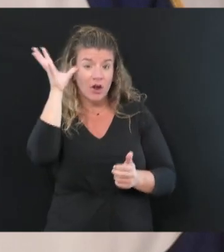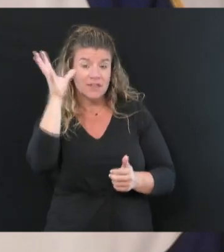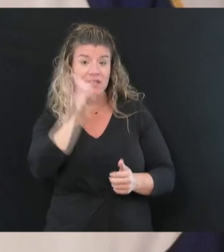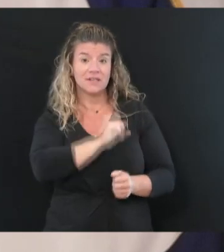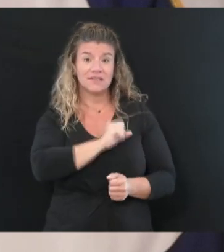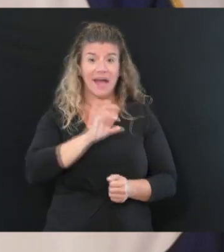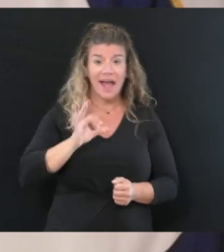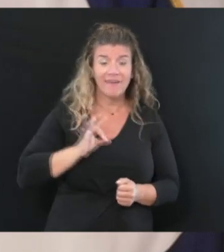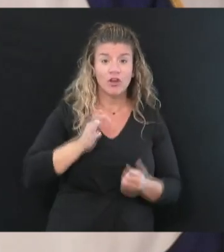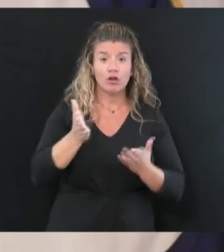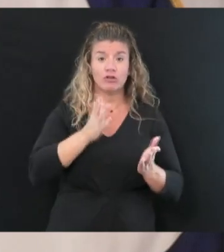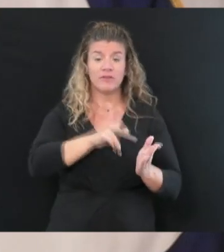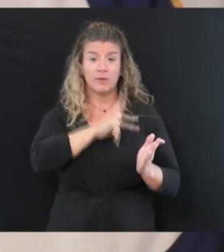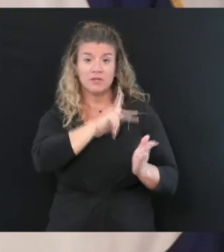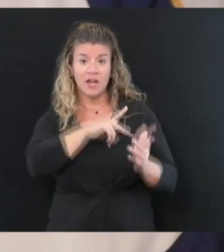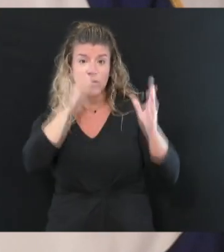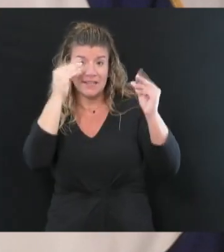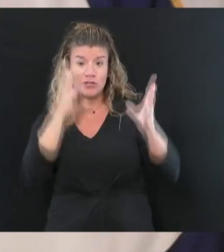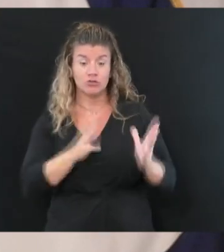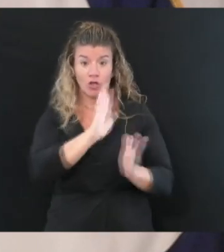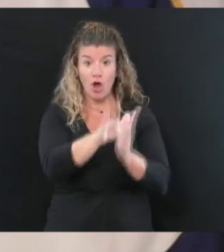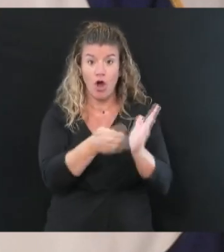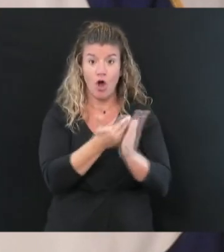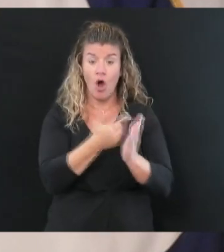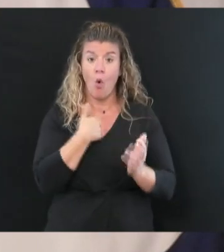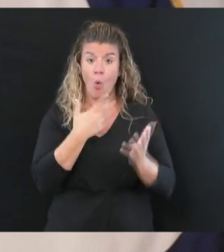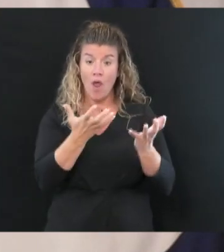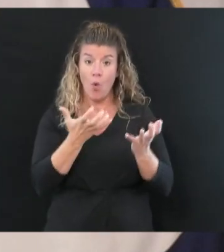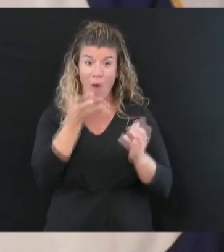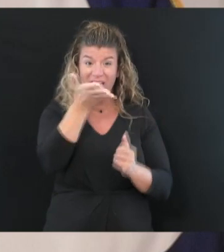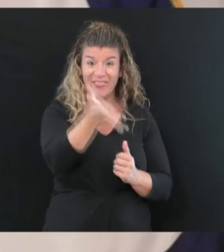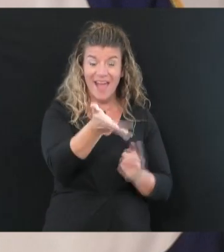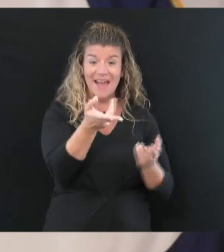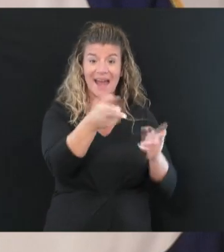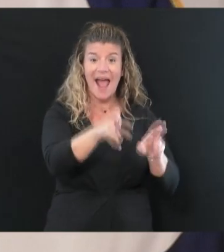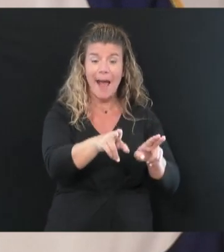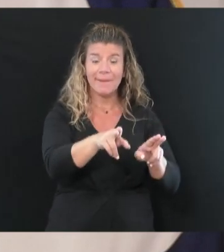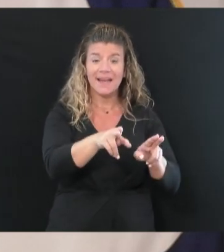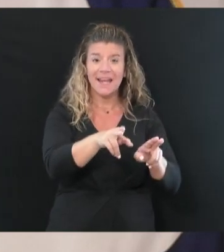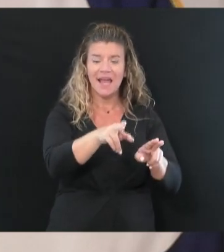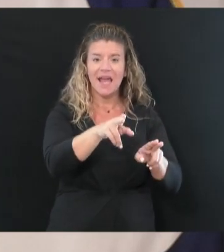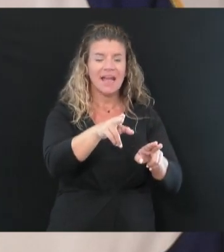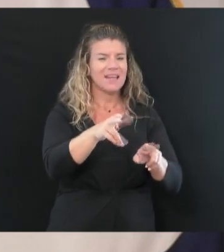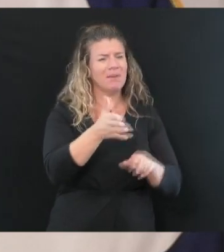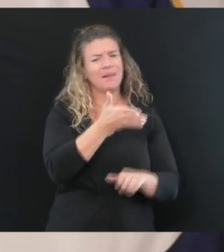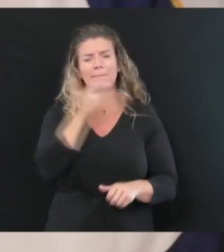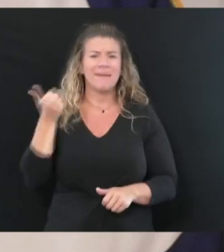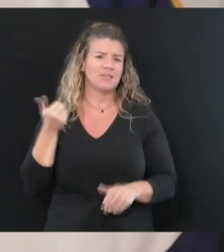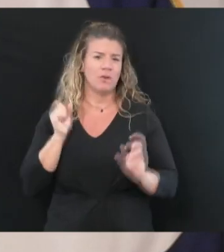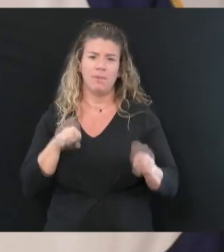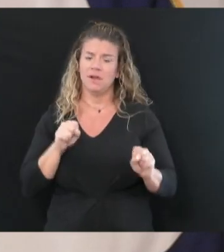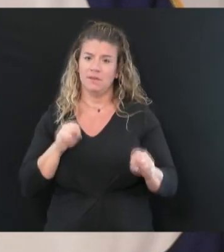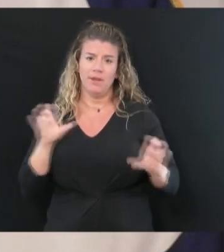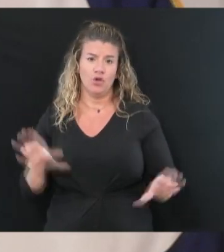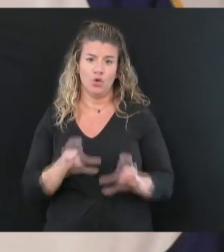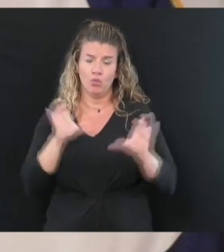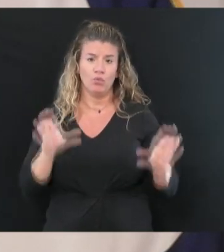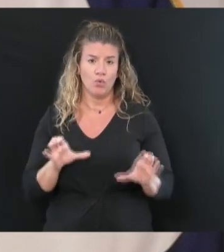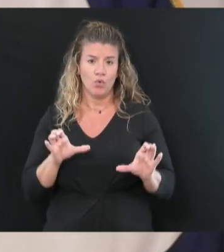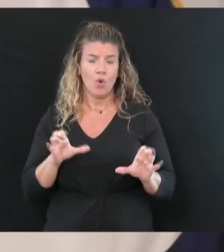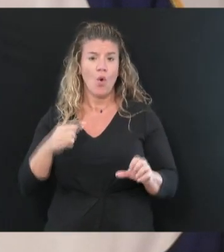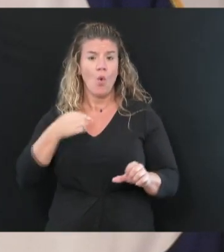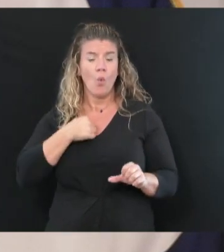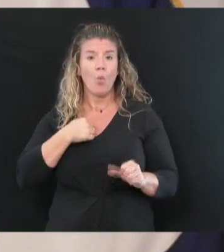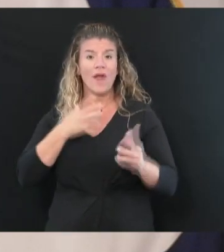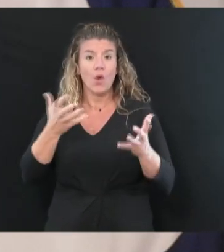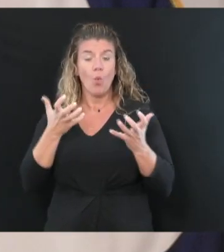this. Now, just think about just this. To the very best of our abilities, we want that